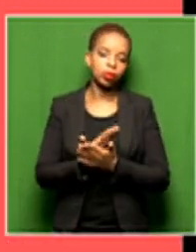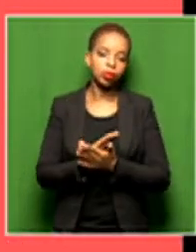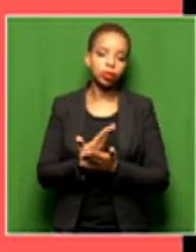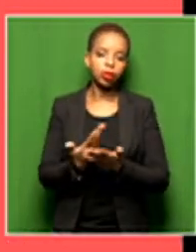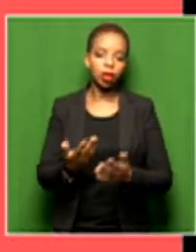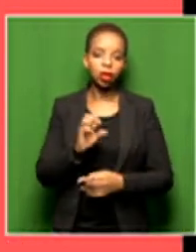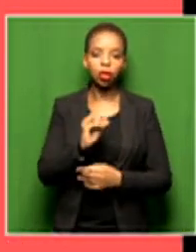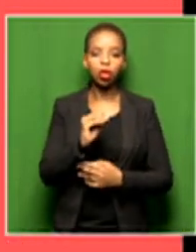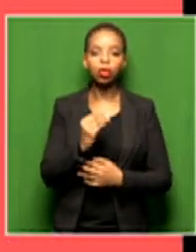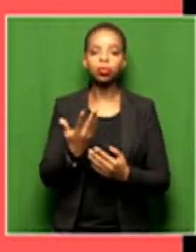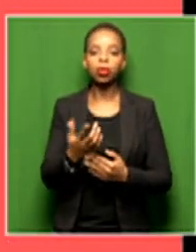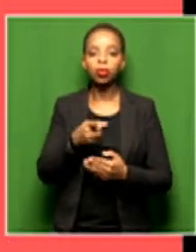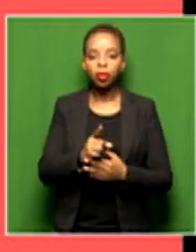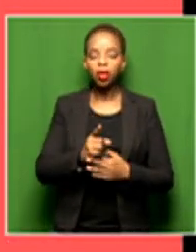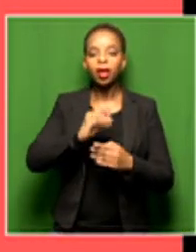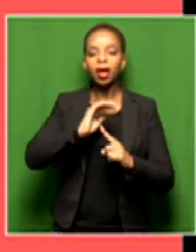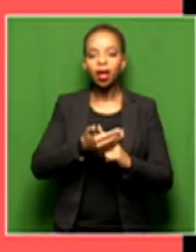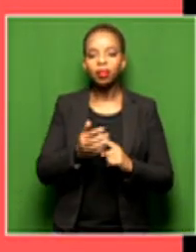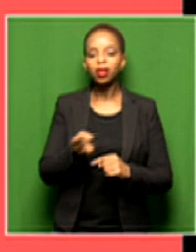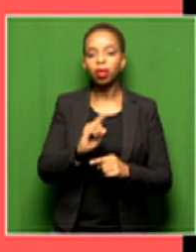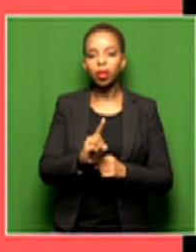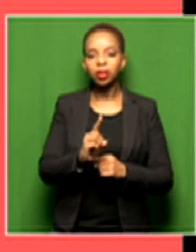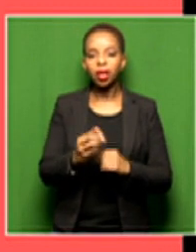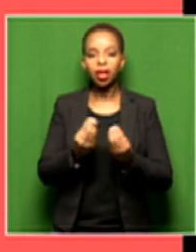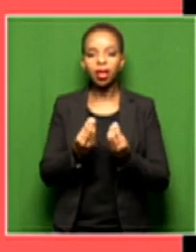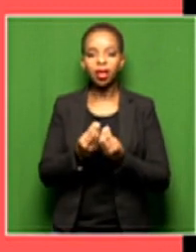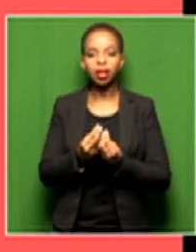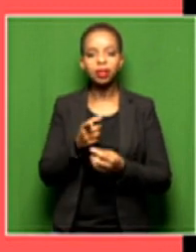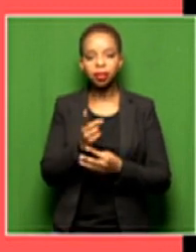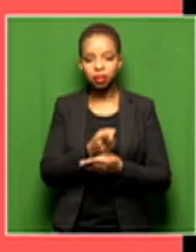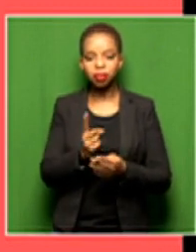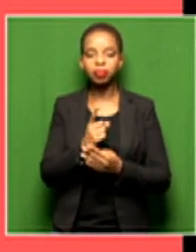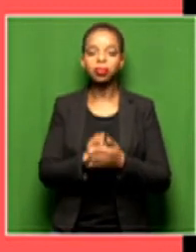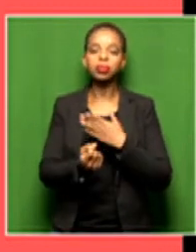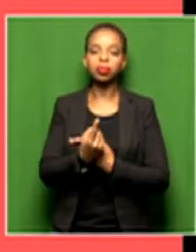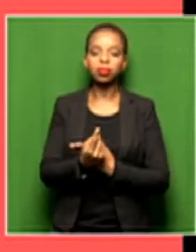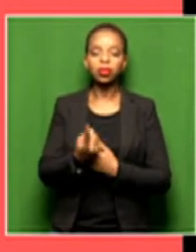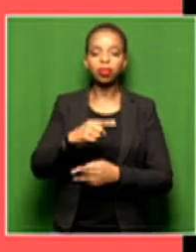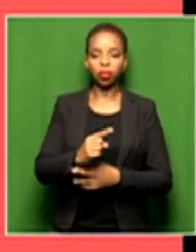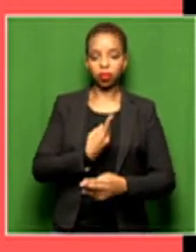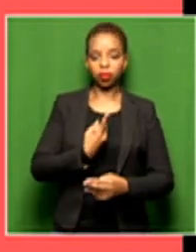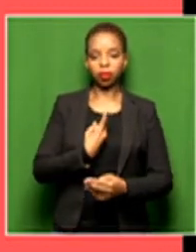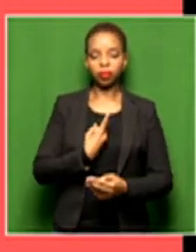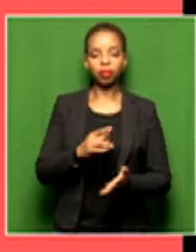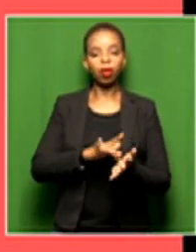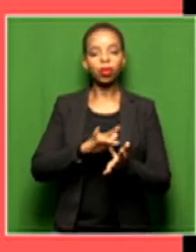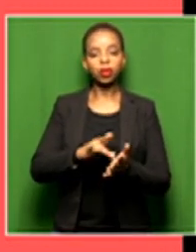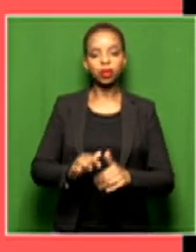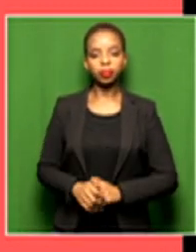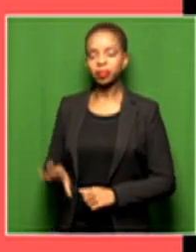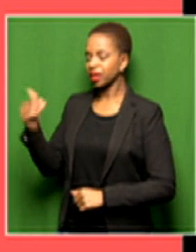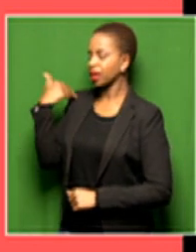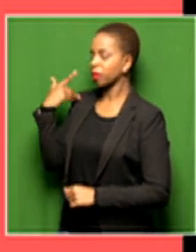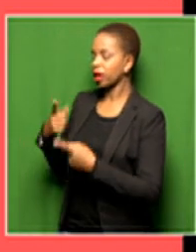So it really covers hearing, seeing, and experiencing the content itself. Remind us again how